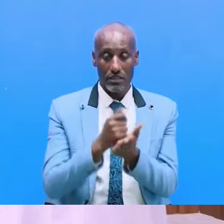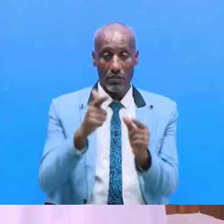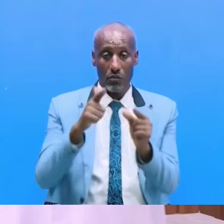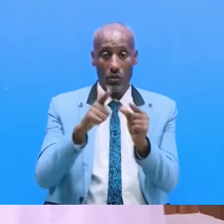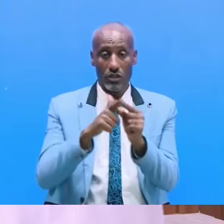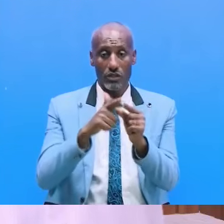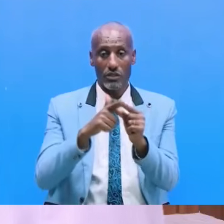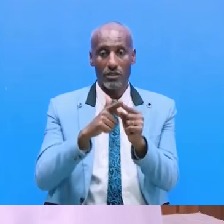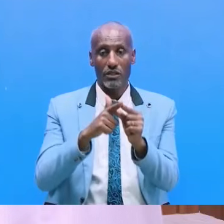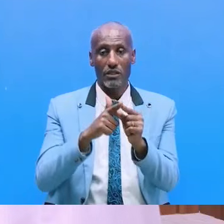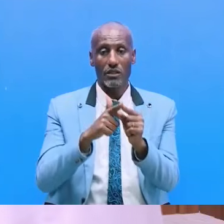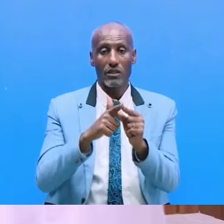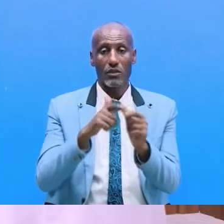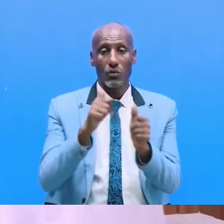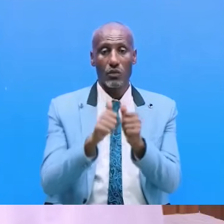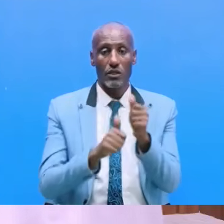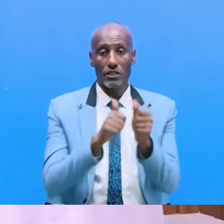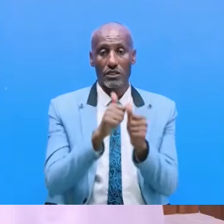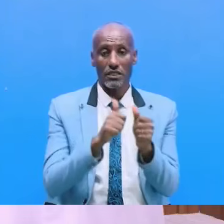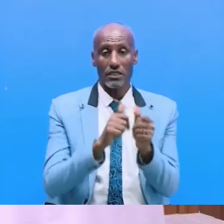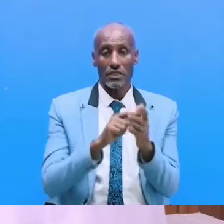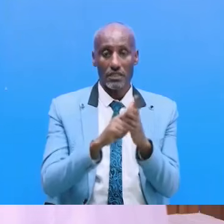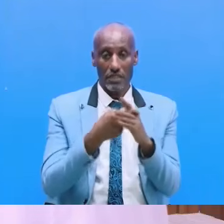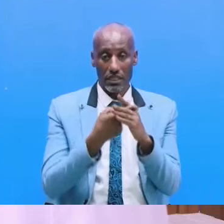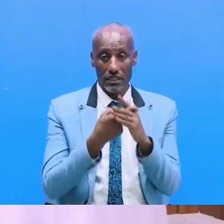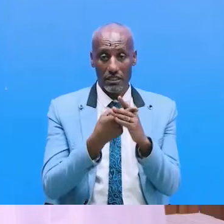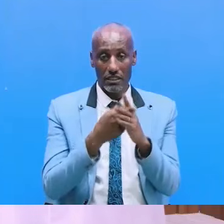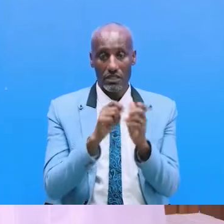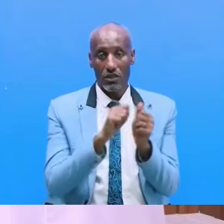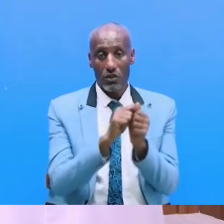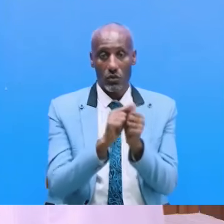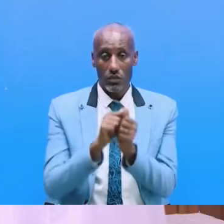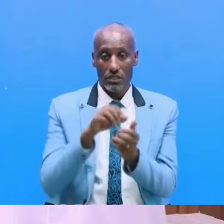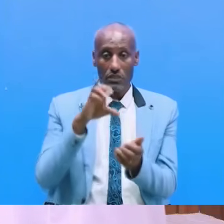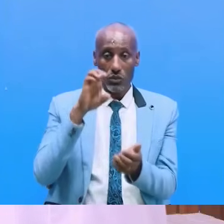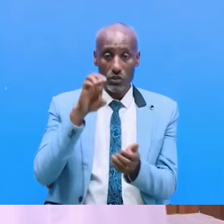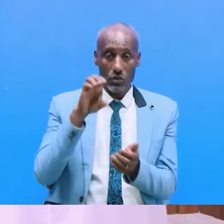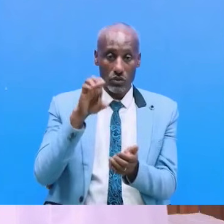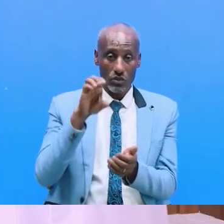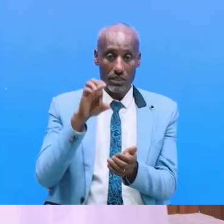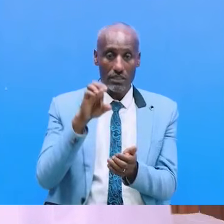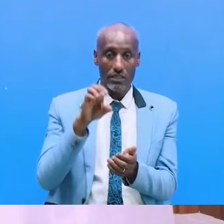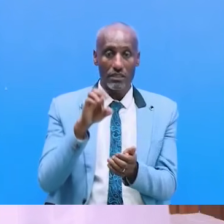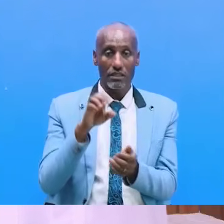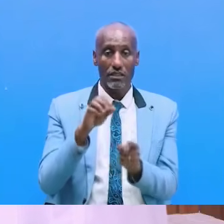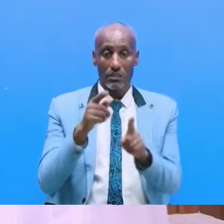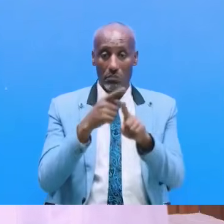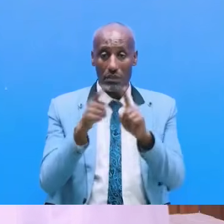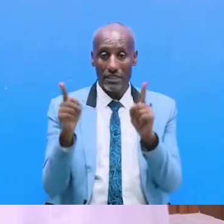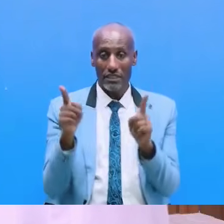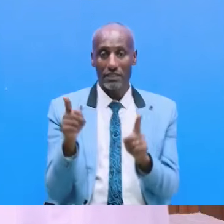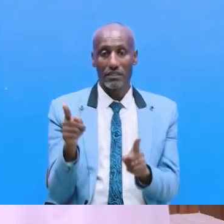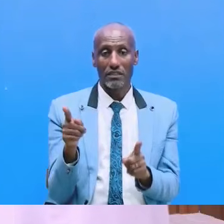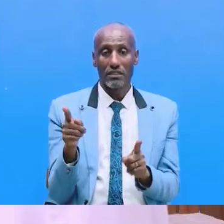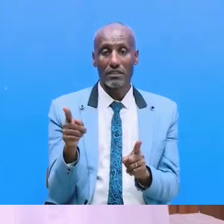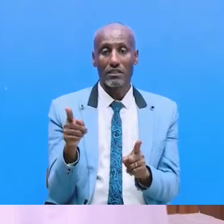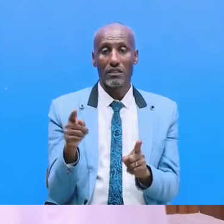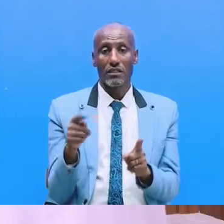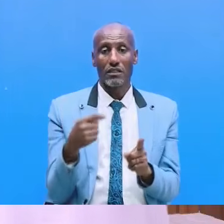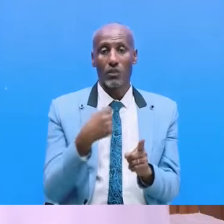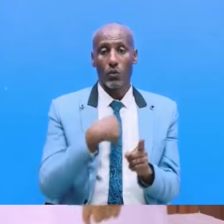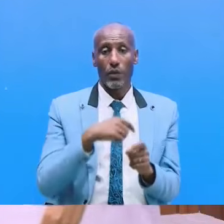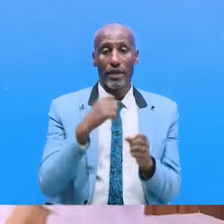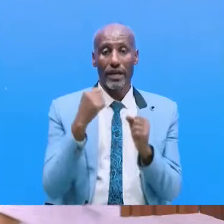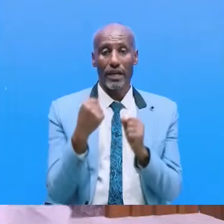words which is start consonant, what I said, which is start consonant, but we can use